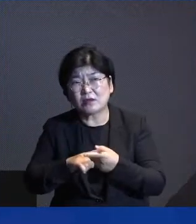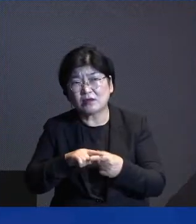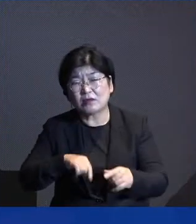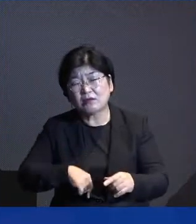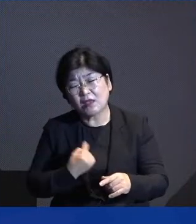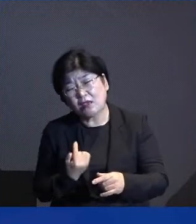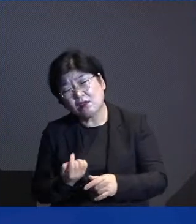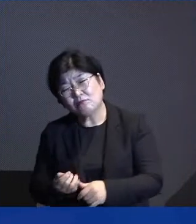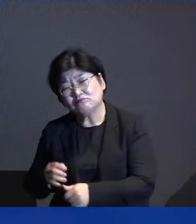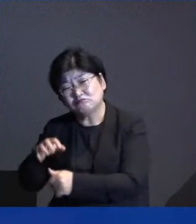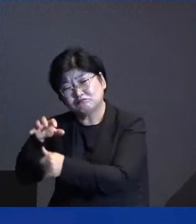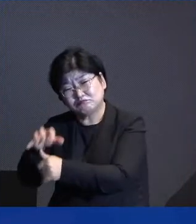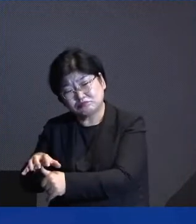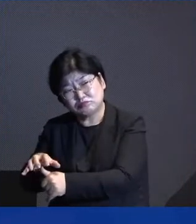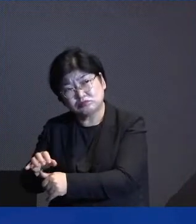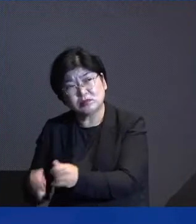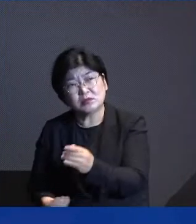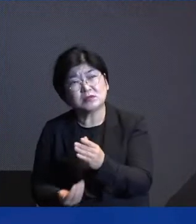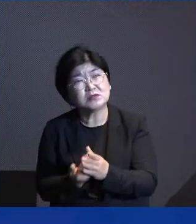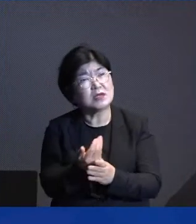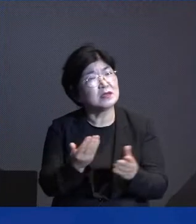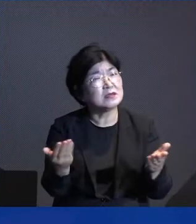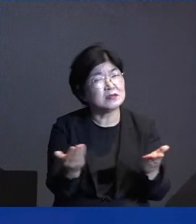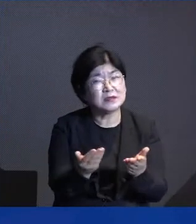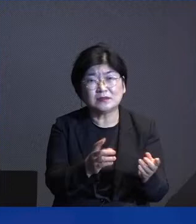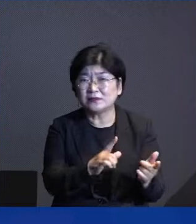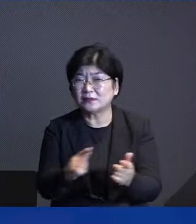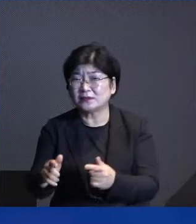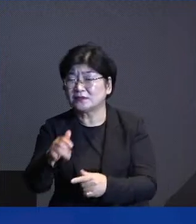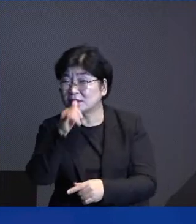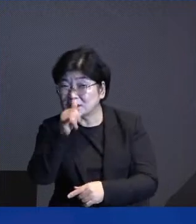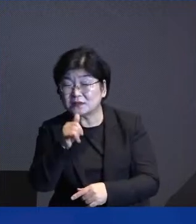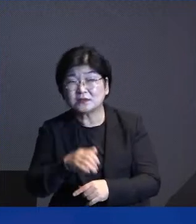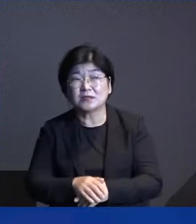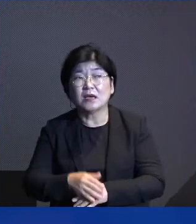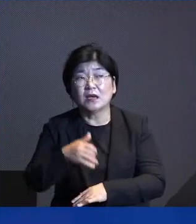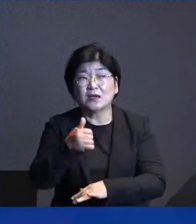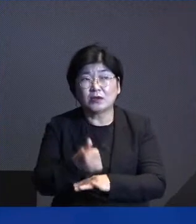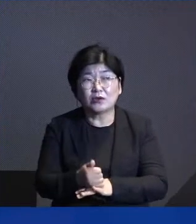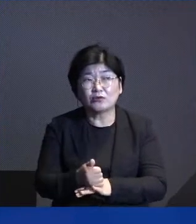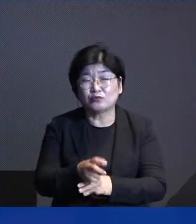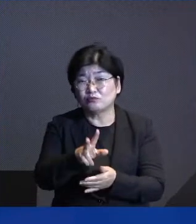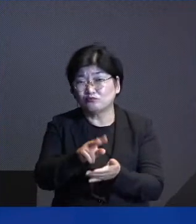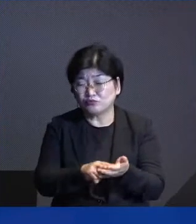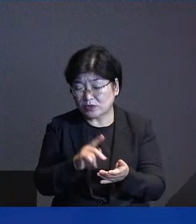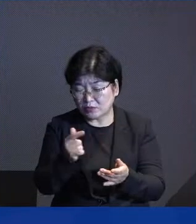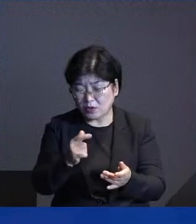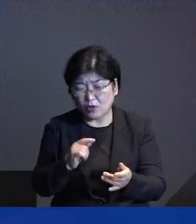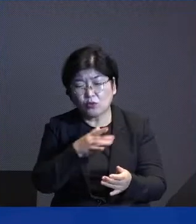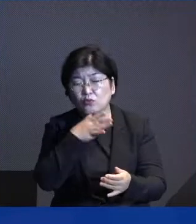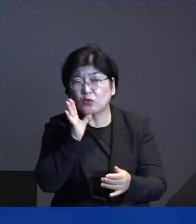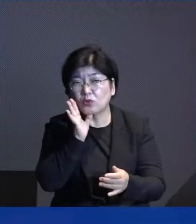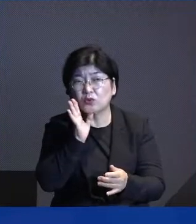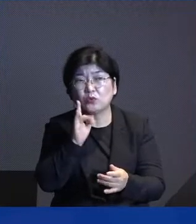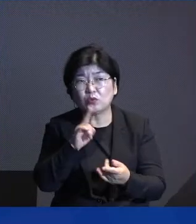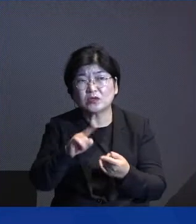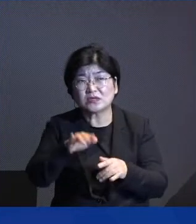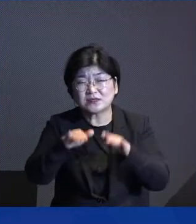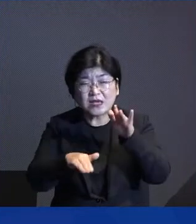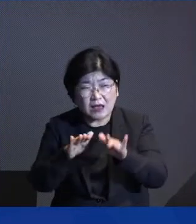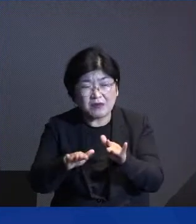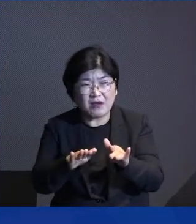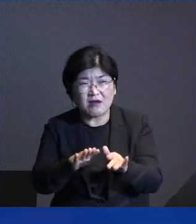even screened. So we keep in mind this increased risk of abuse and discrimination. And when we talk about